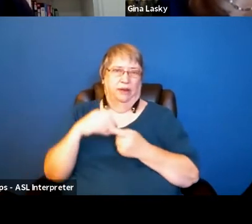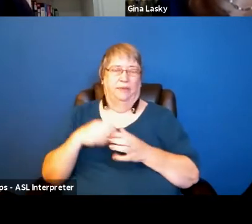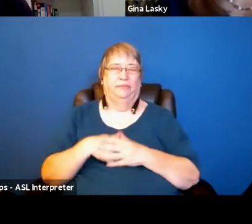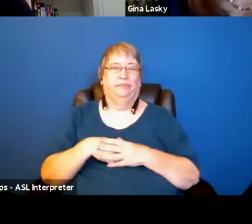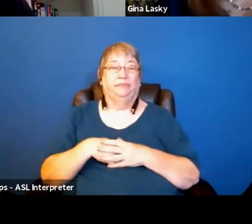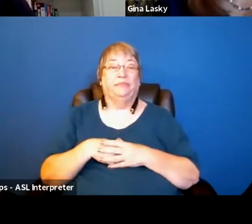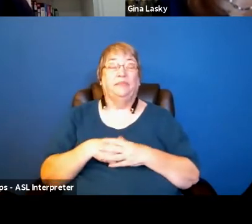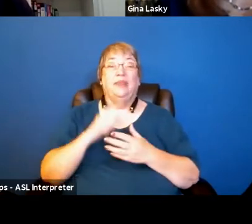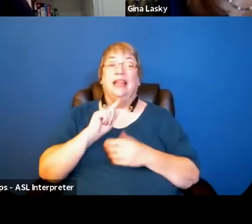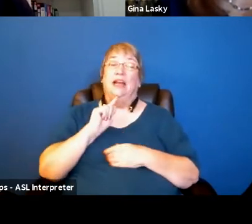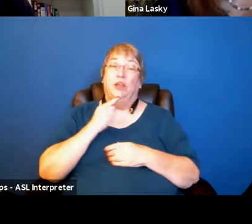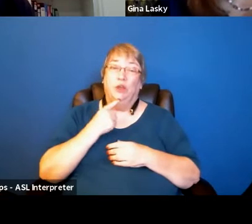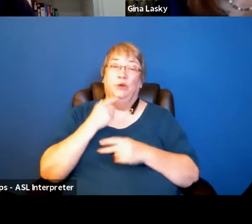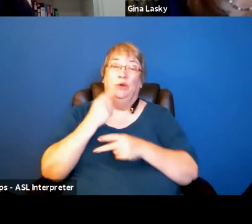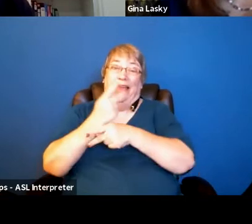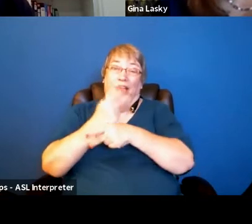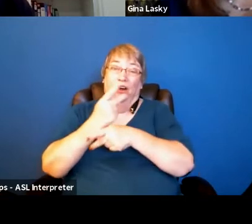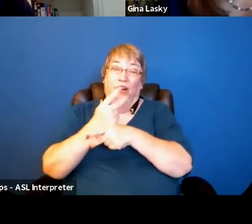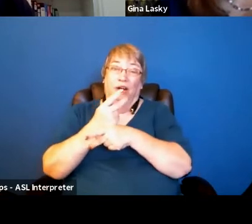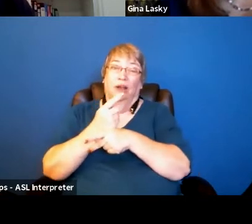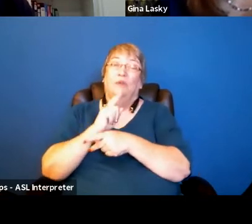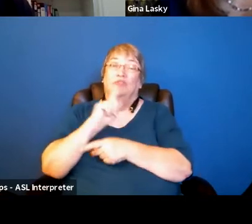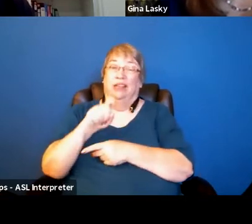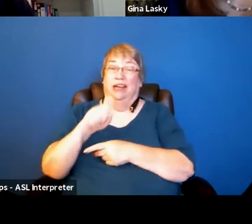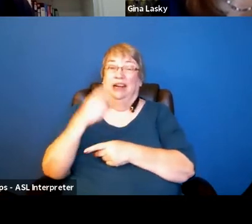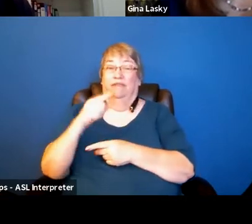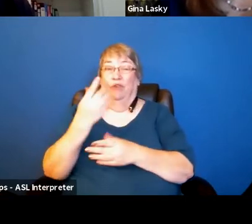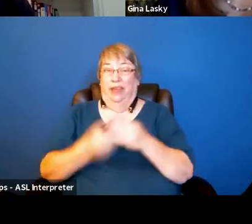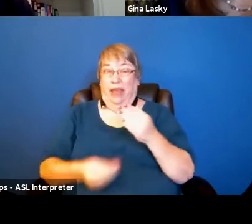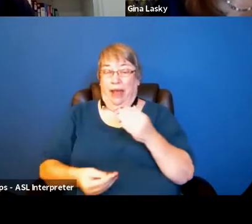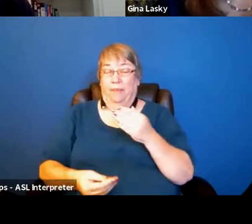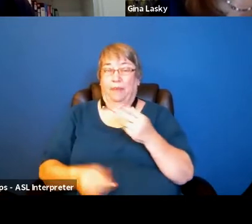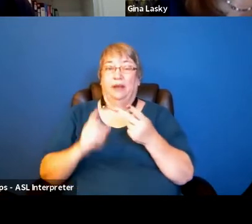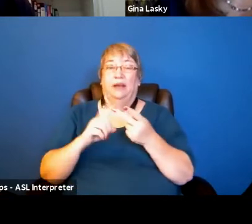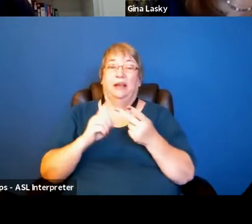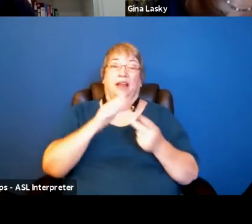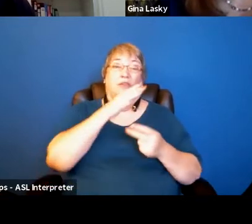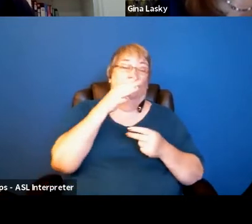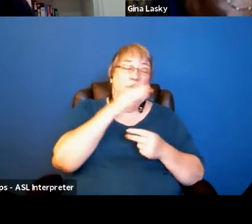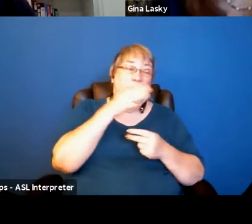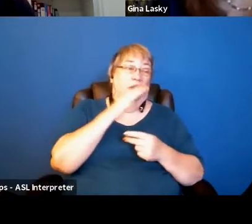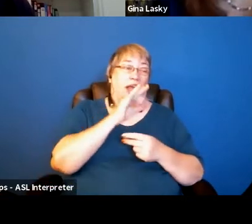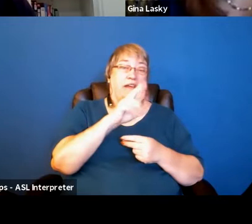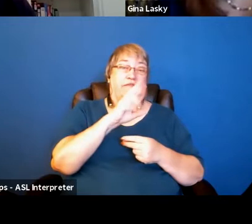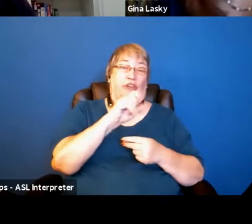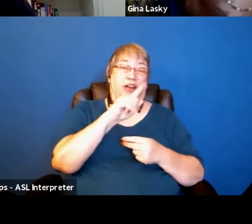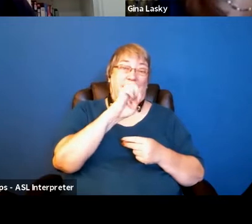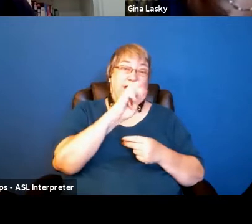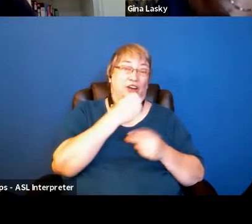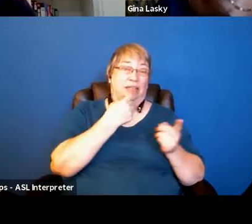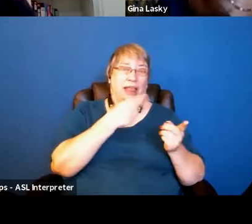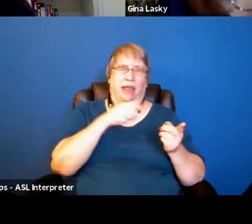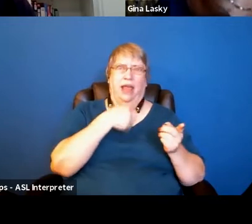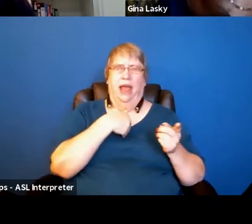care access in rural communities is a gap. Stakeholders in rural and frontier communities described significant challenges with access